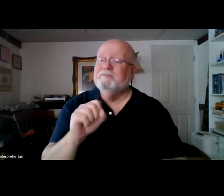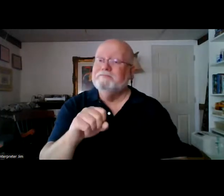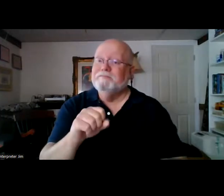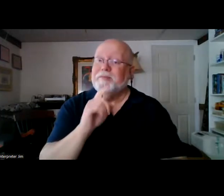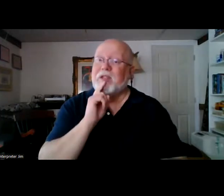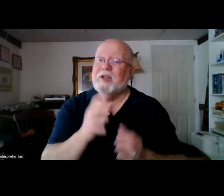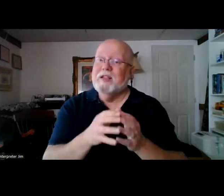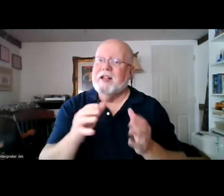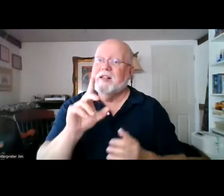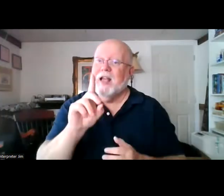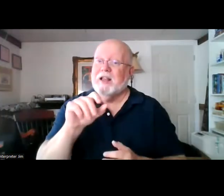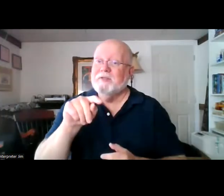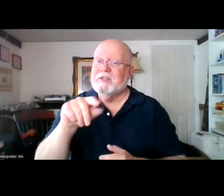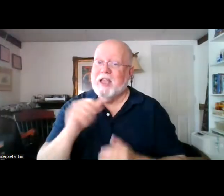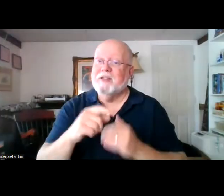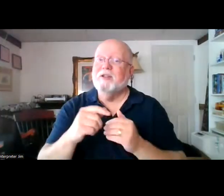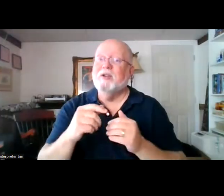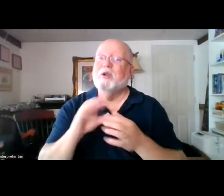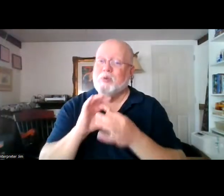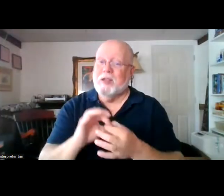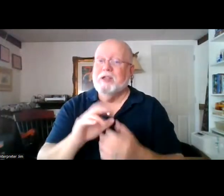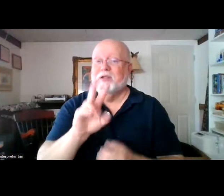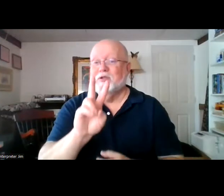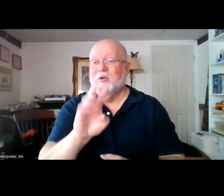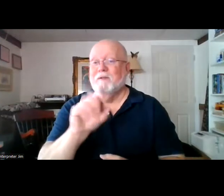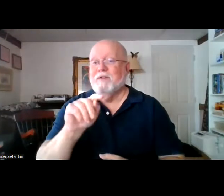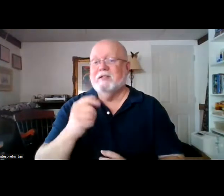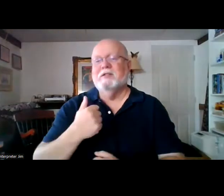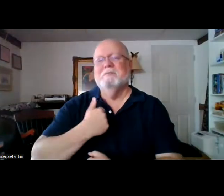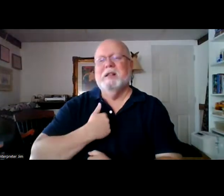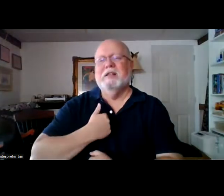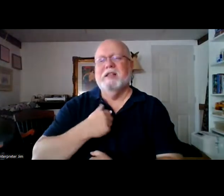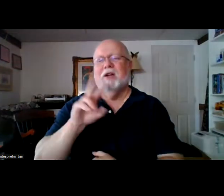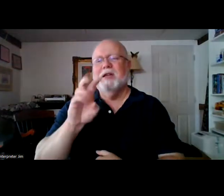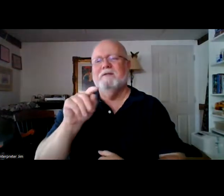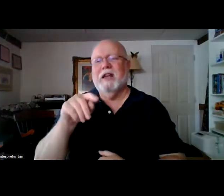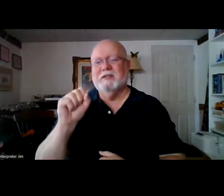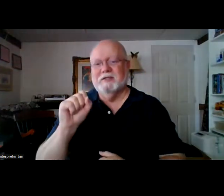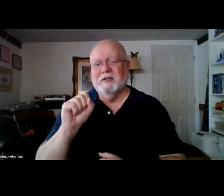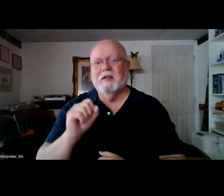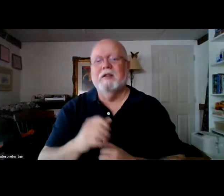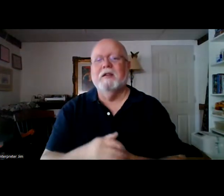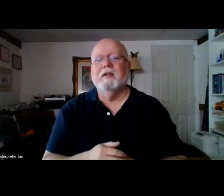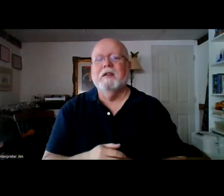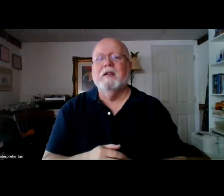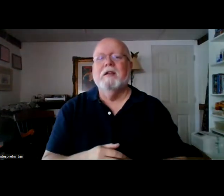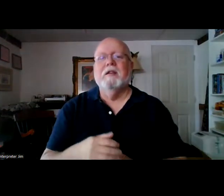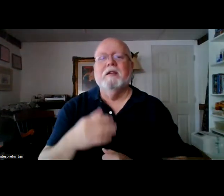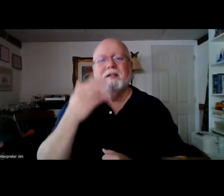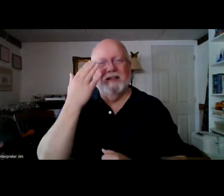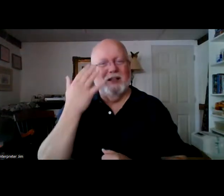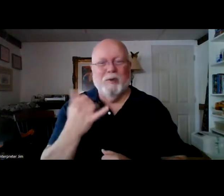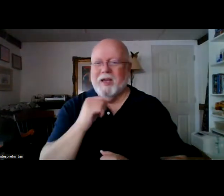were speaking about veterans, which was part of the reason why I didn't do a lot of sort of studies on